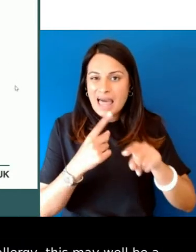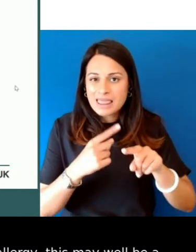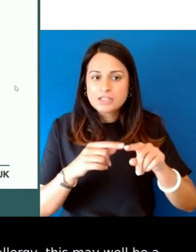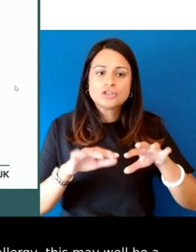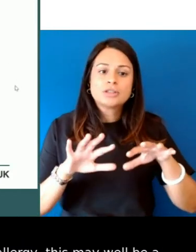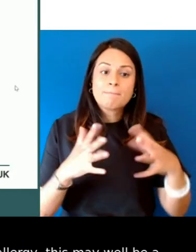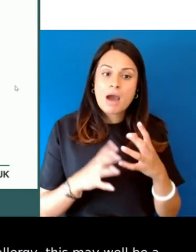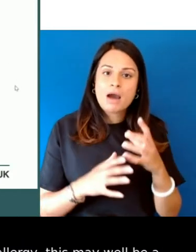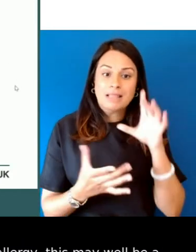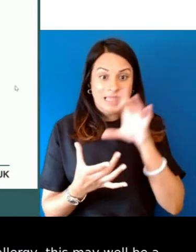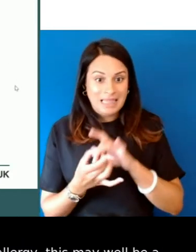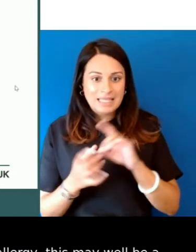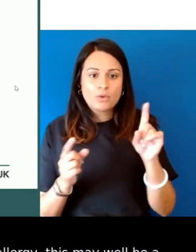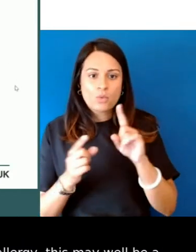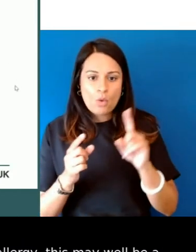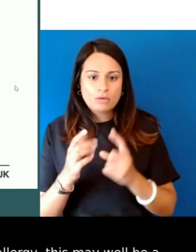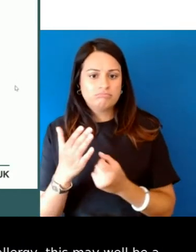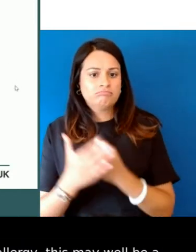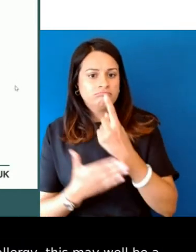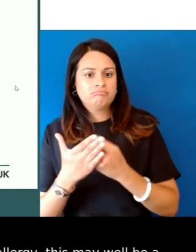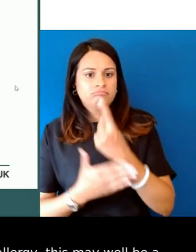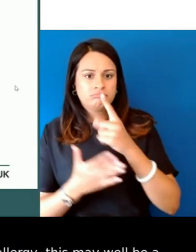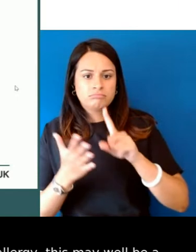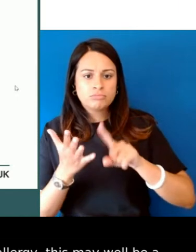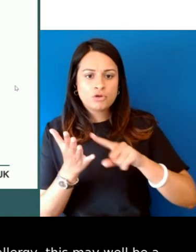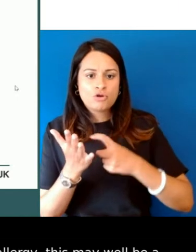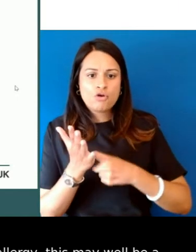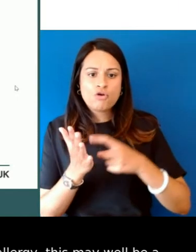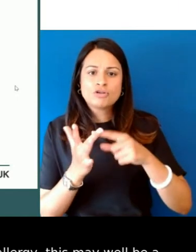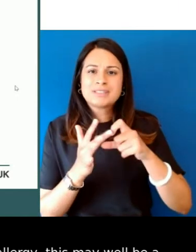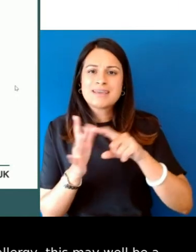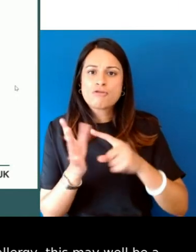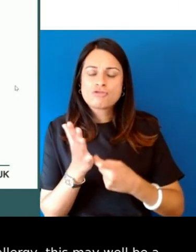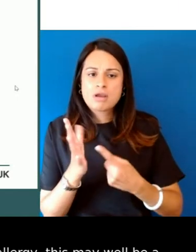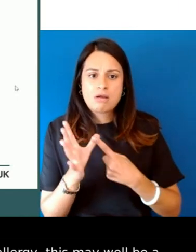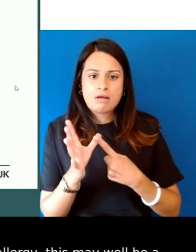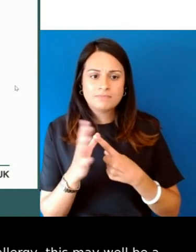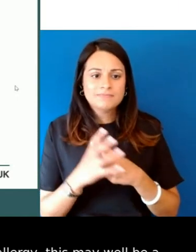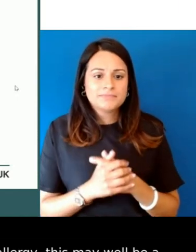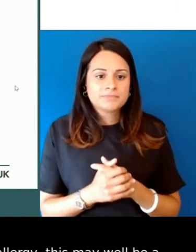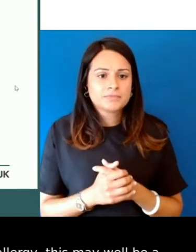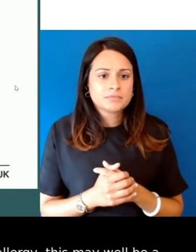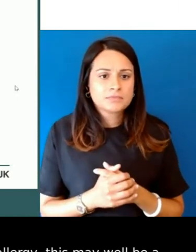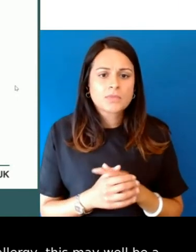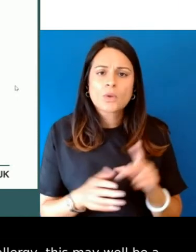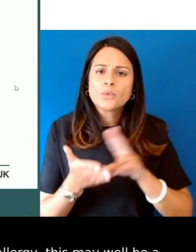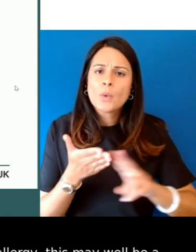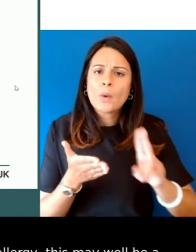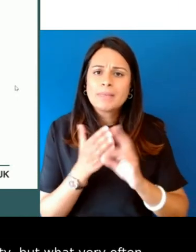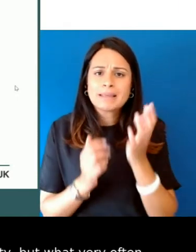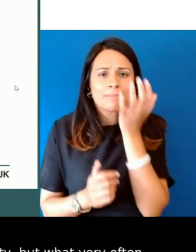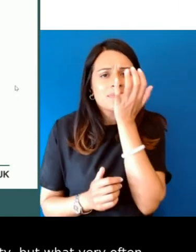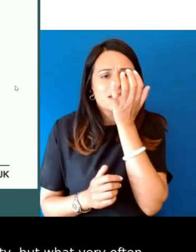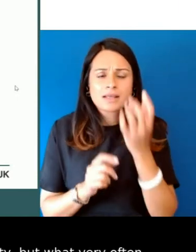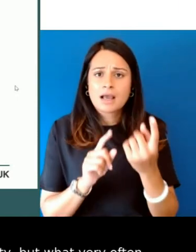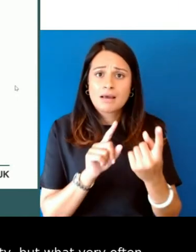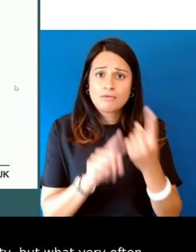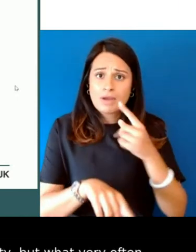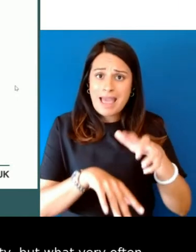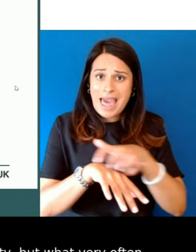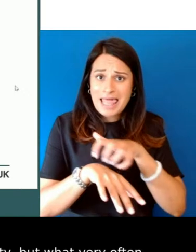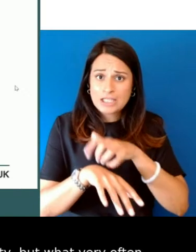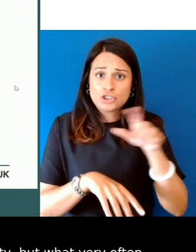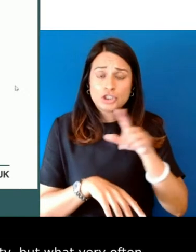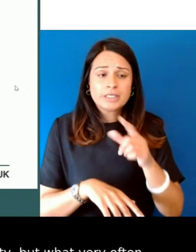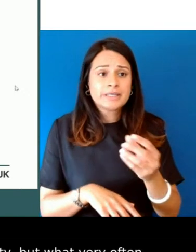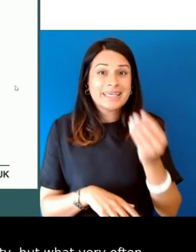and we don't know about the reproducibility but what very often happens with peanut allergy is that children may well eat it very regularly